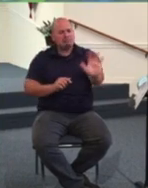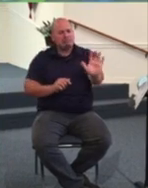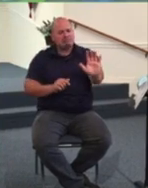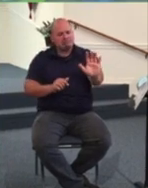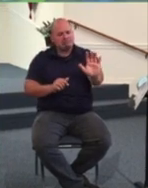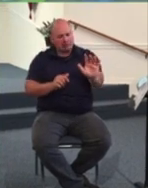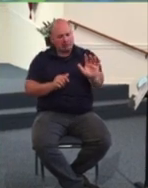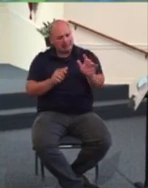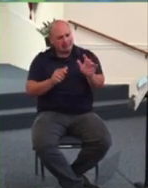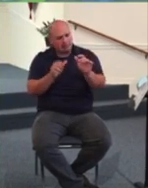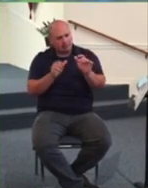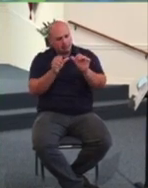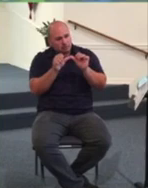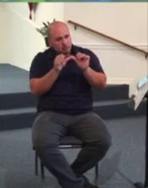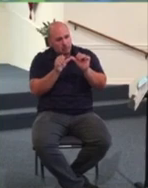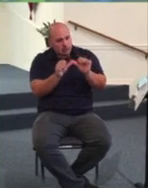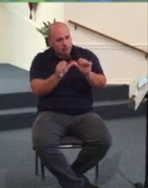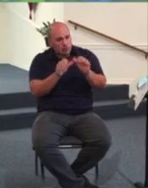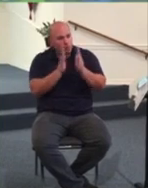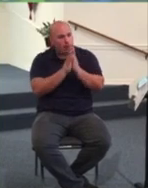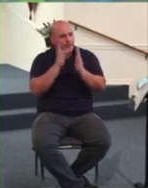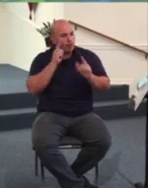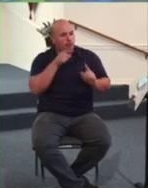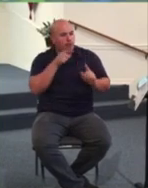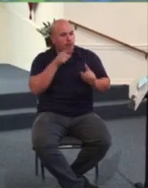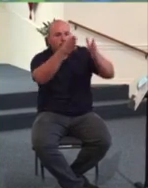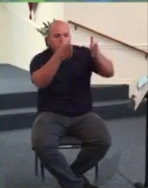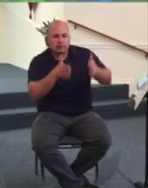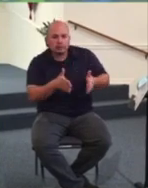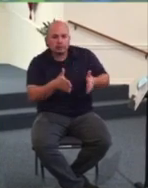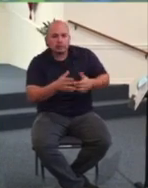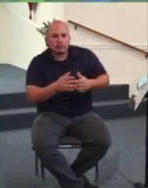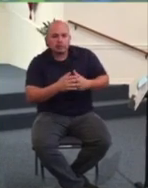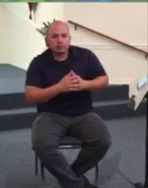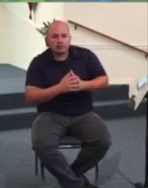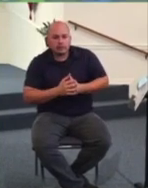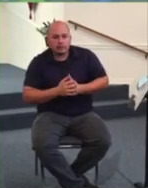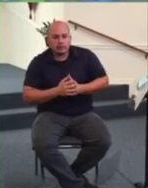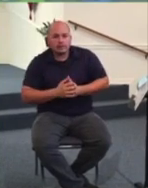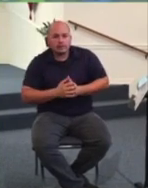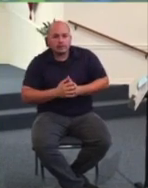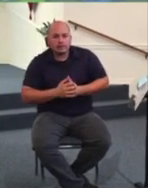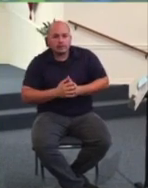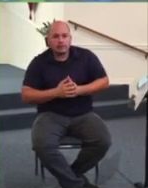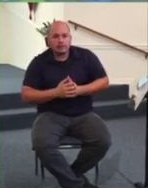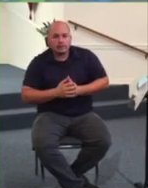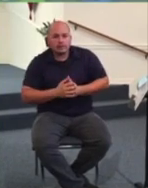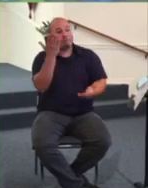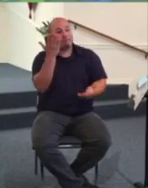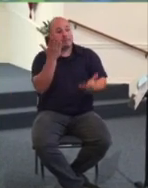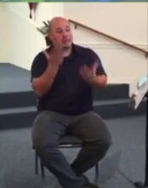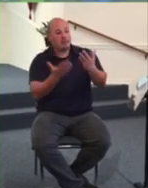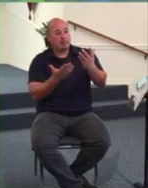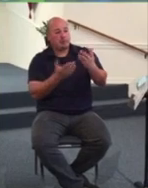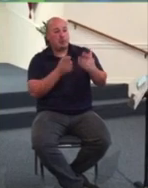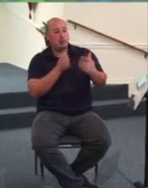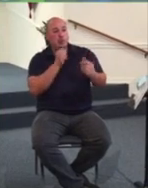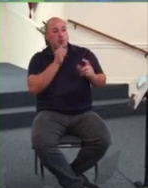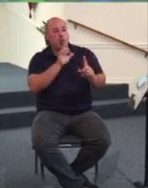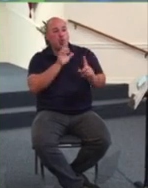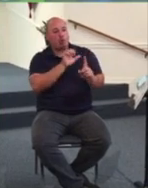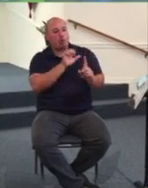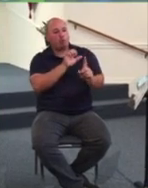you. But when you do these things, you may or may not change the life of the other person. Maybe